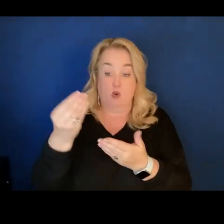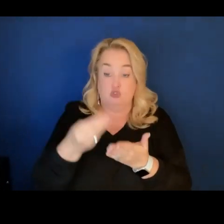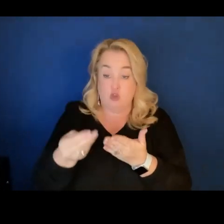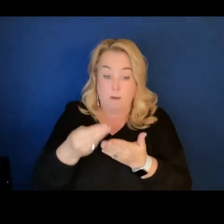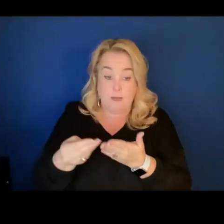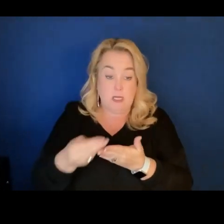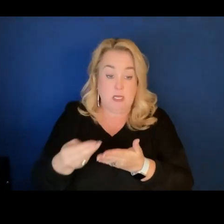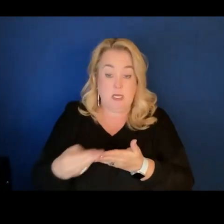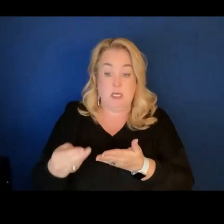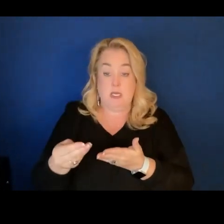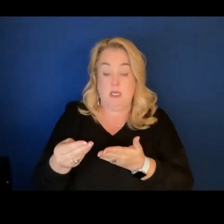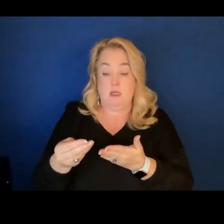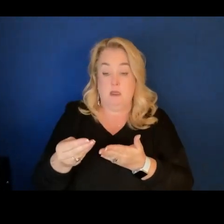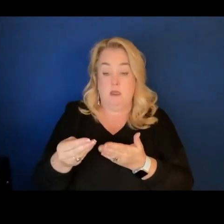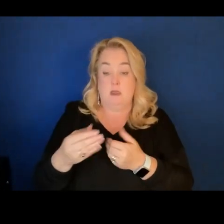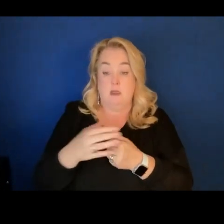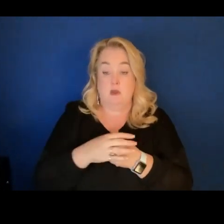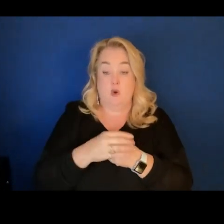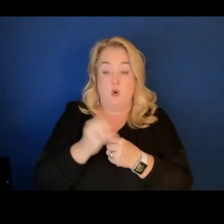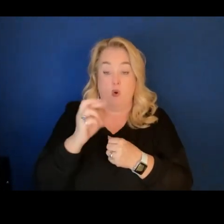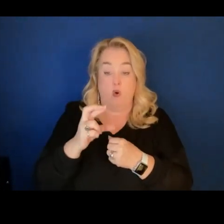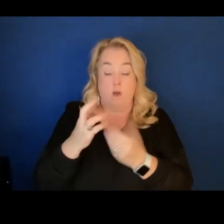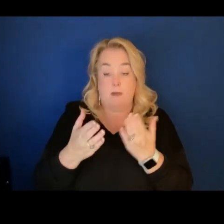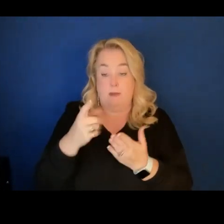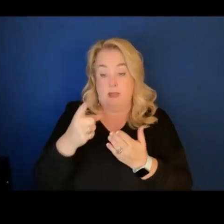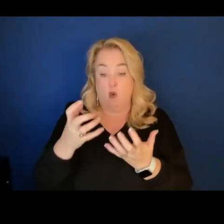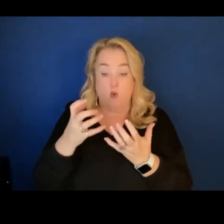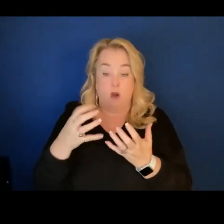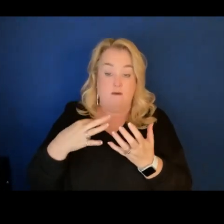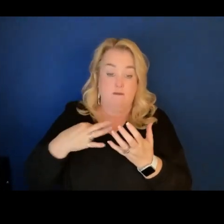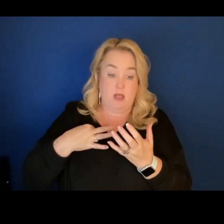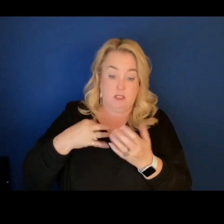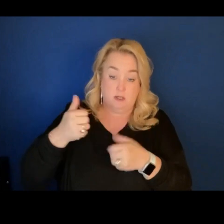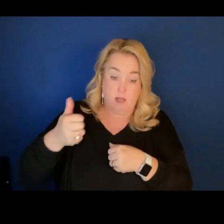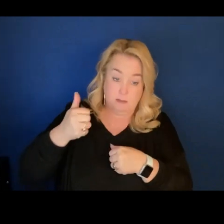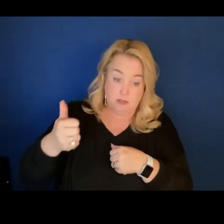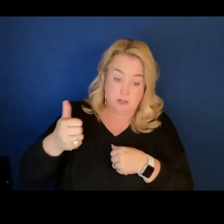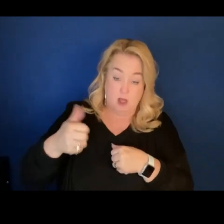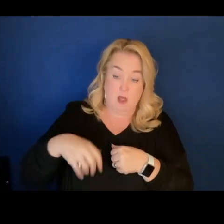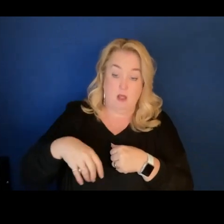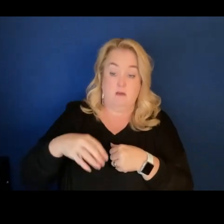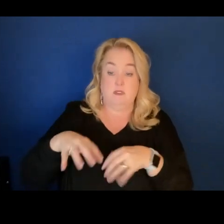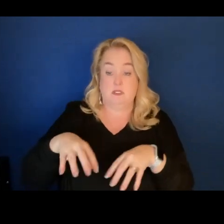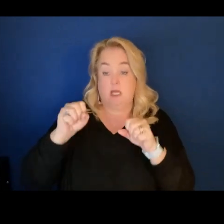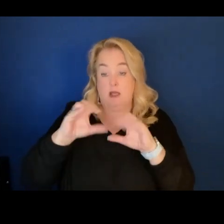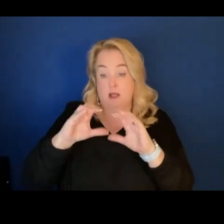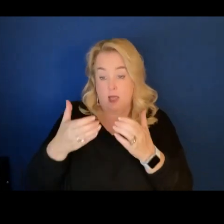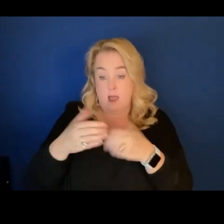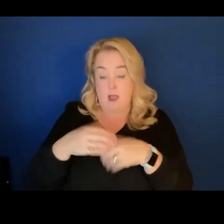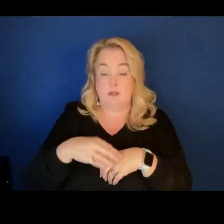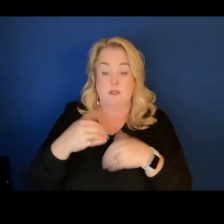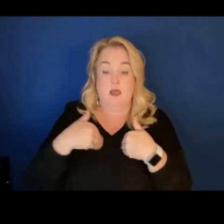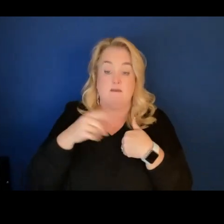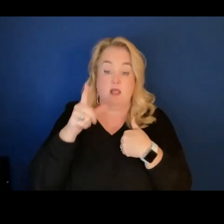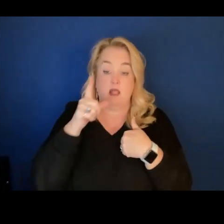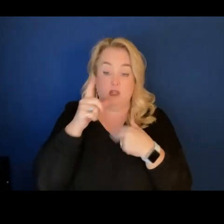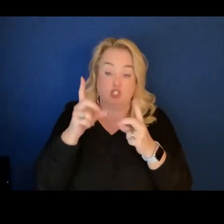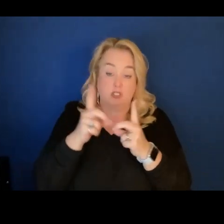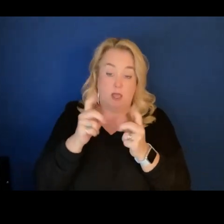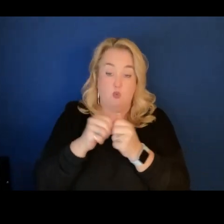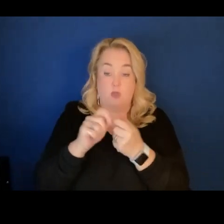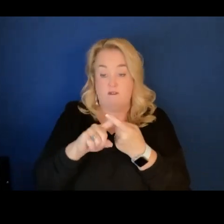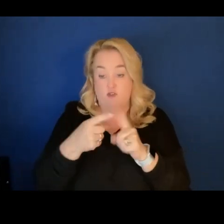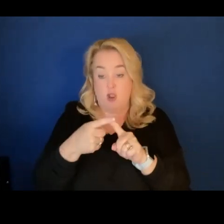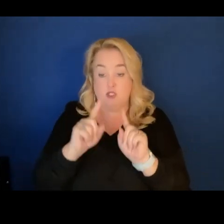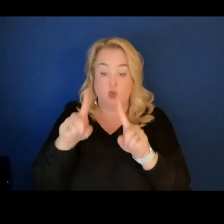by the person that they're caring for. Maybe they do some volunteering themselves or take a class, have a lunch date with a friend, go to